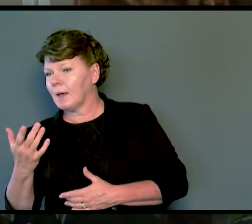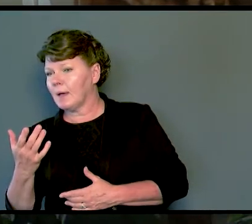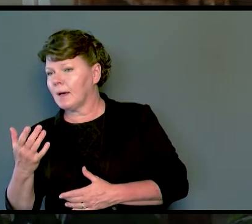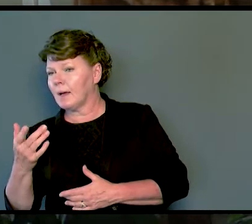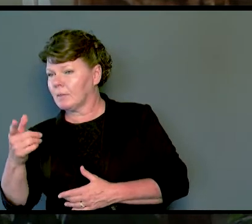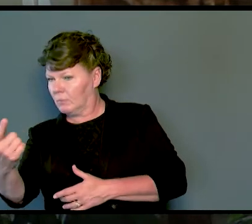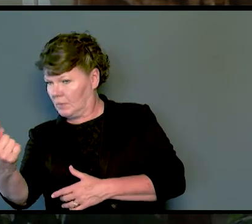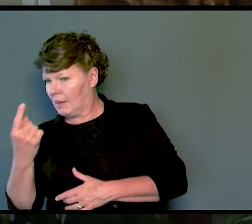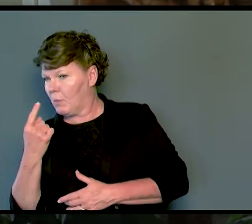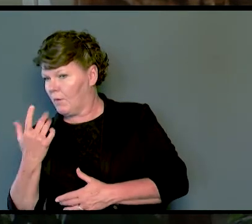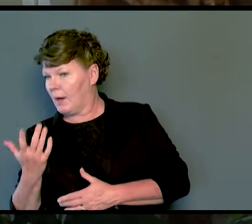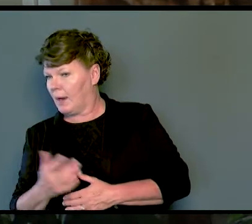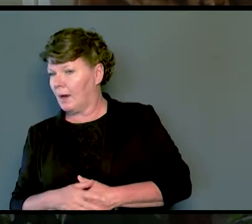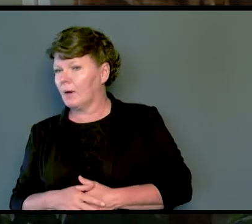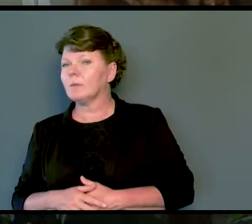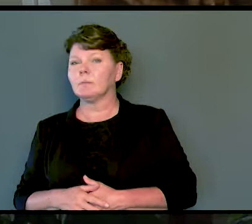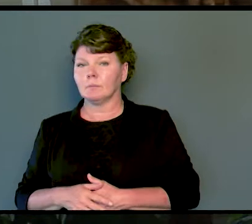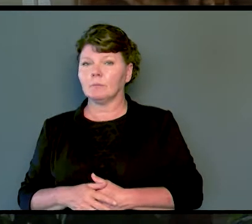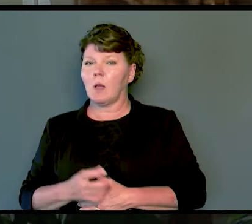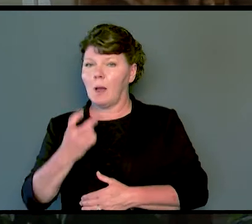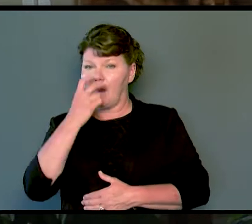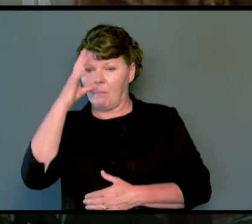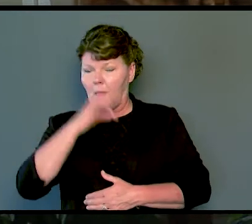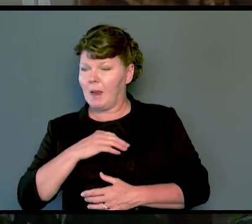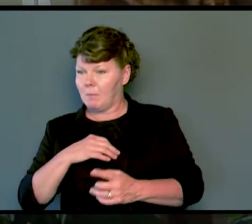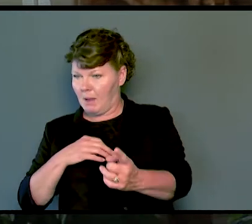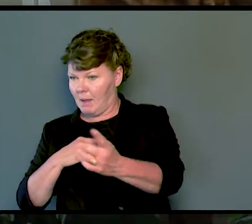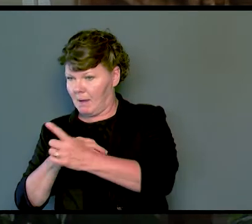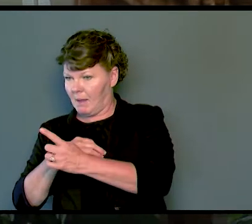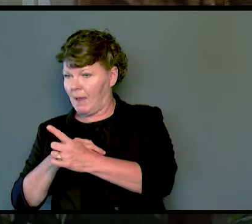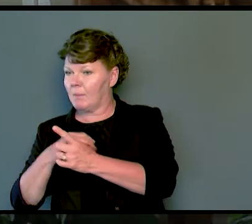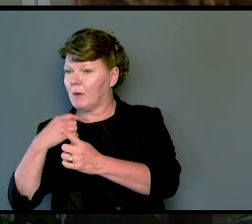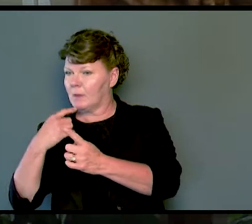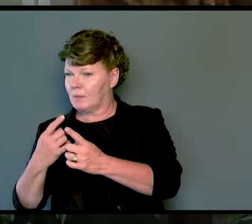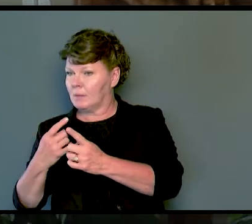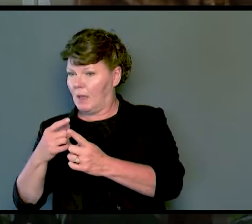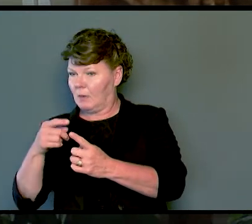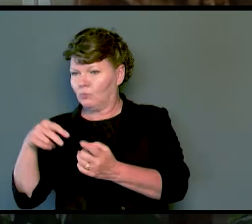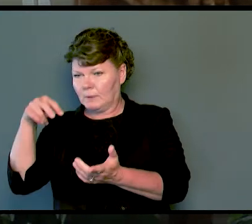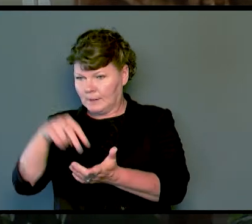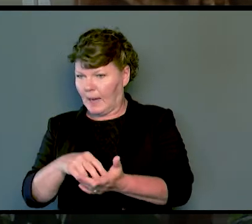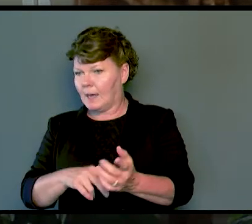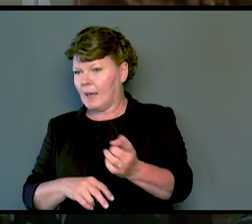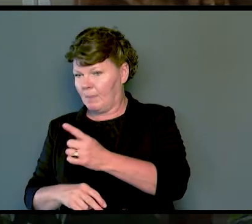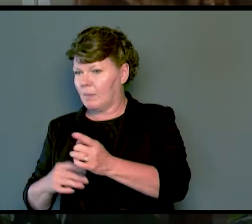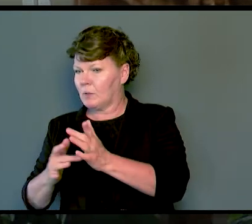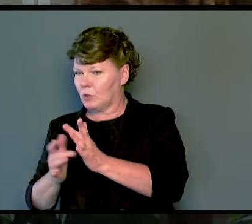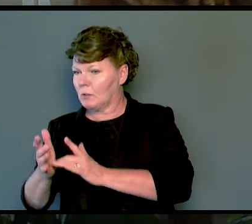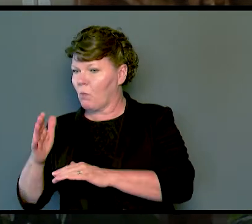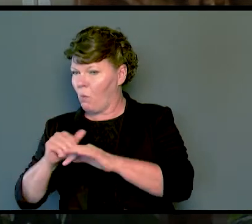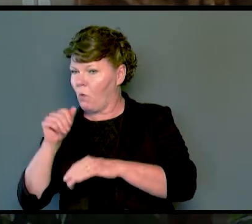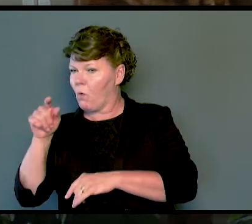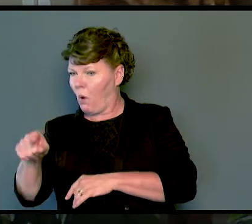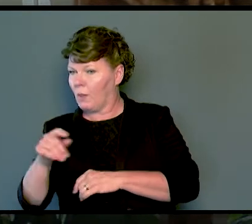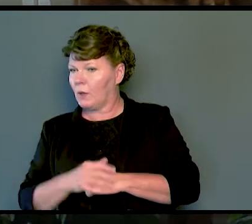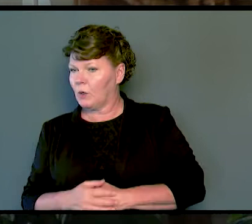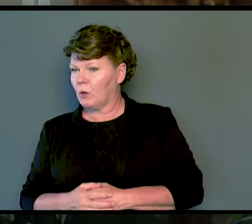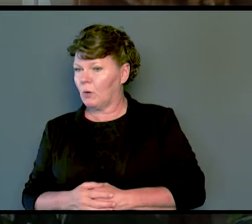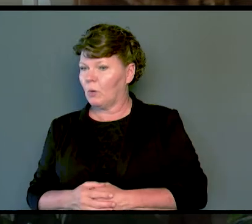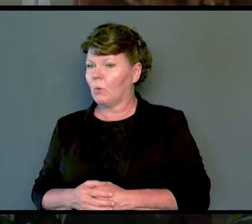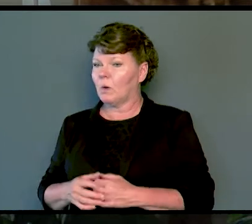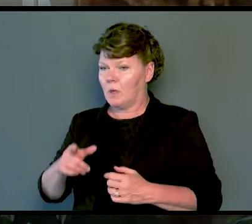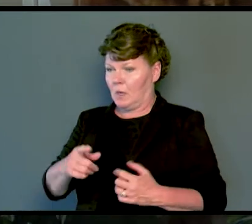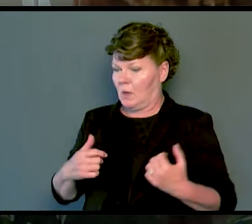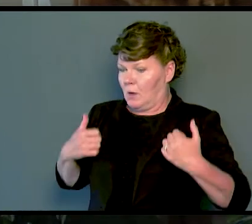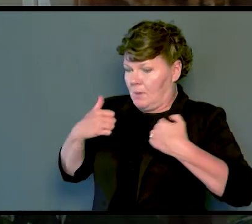here." So they called the man who was blind, saying to him, "Take courage, stand up, he is calling for you." And throwing off